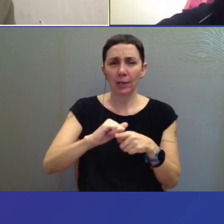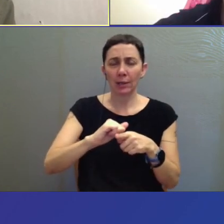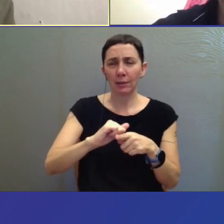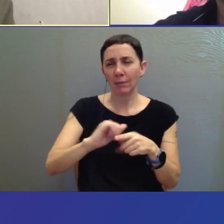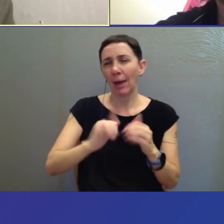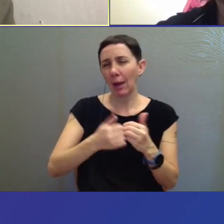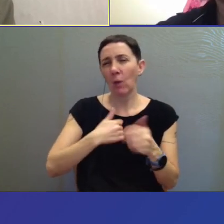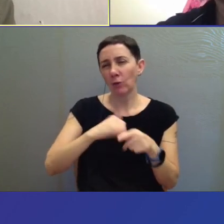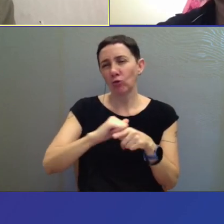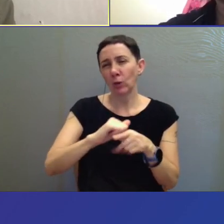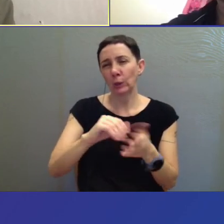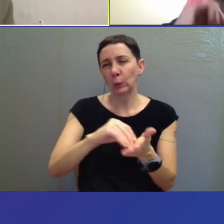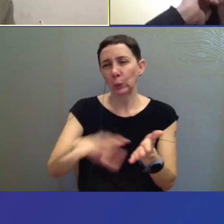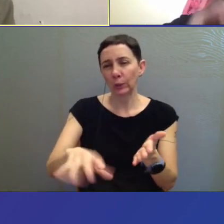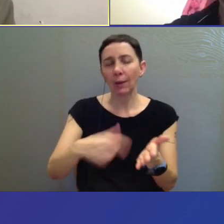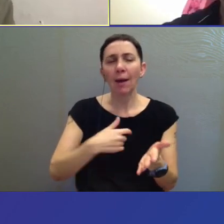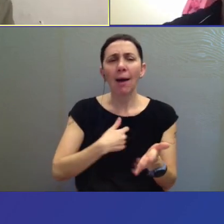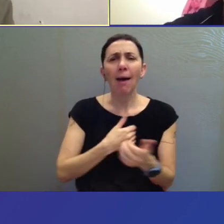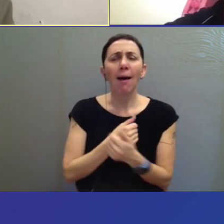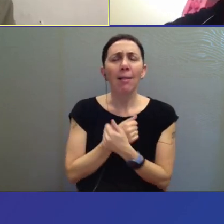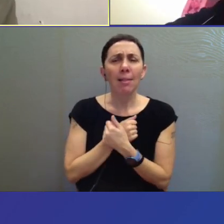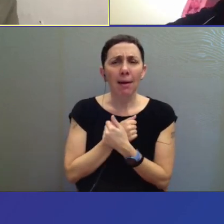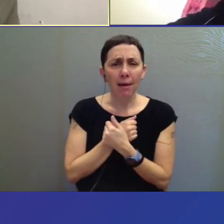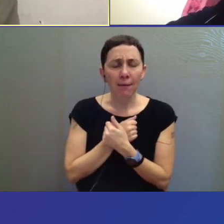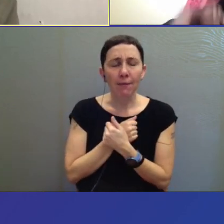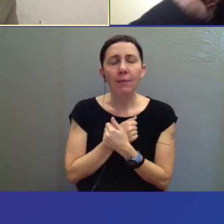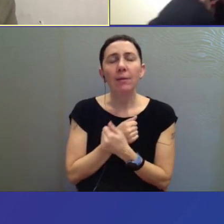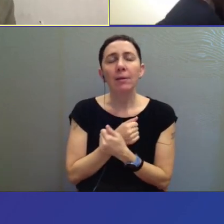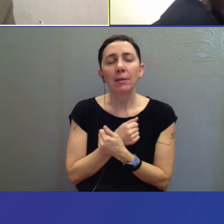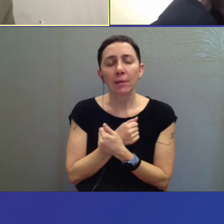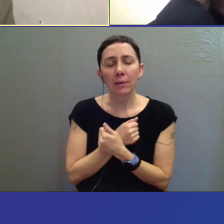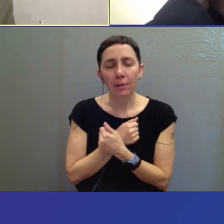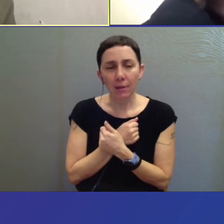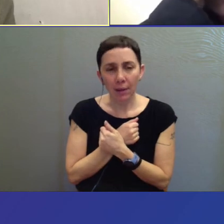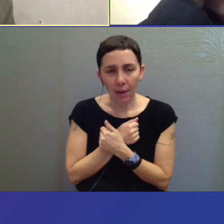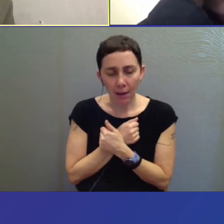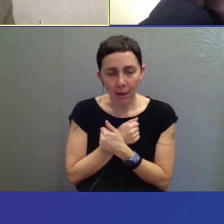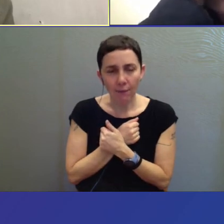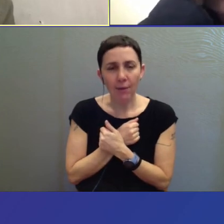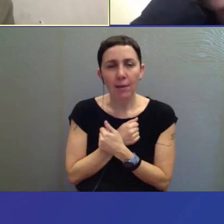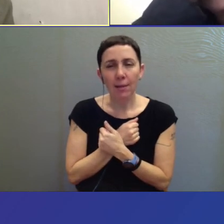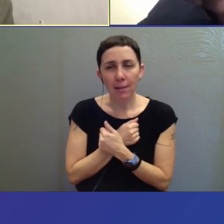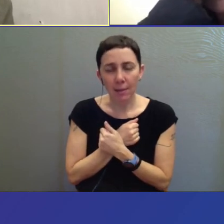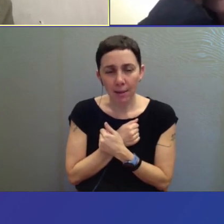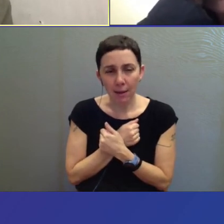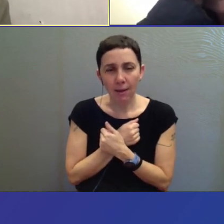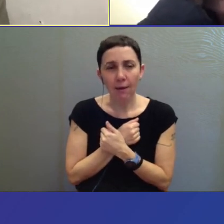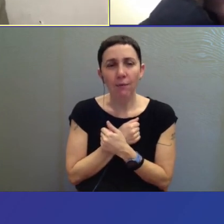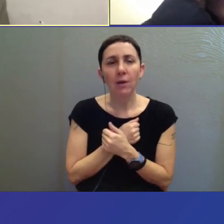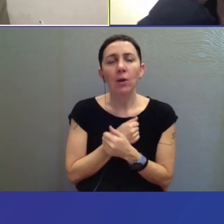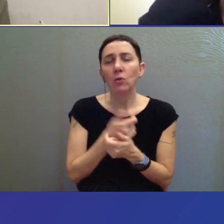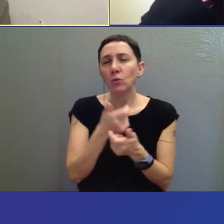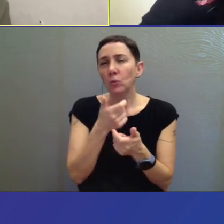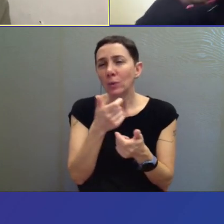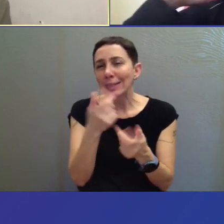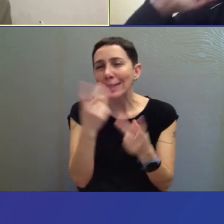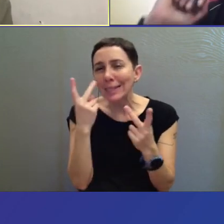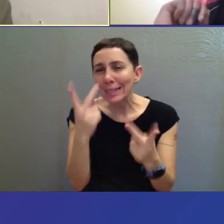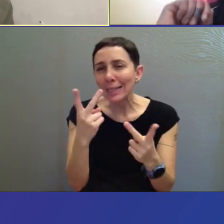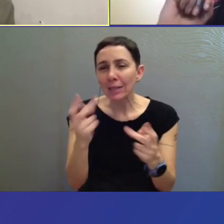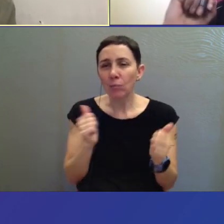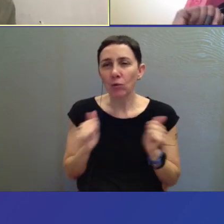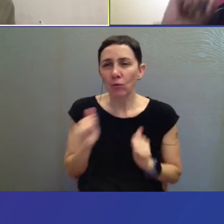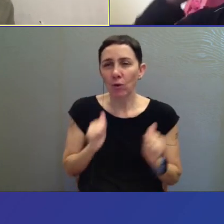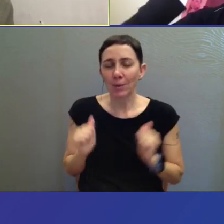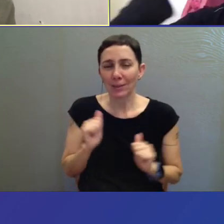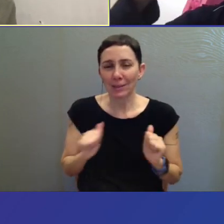students. I love, and I really mean it, I'm passionate about going to performances, and that is, again,